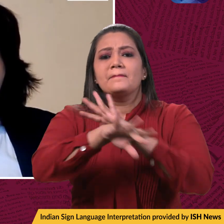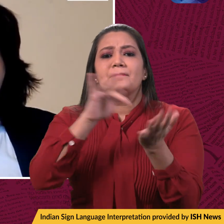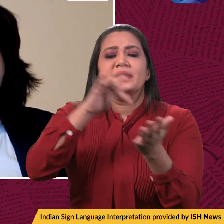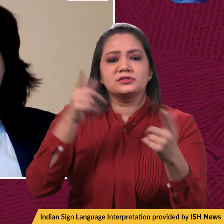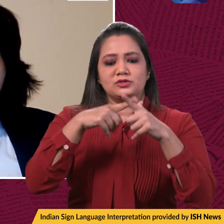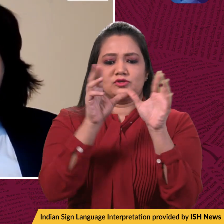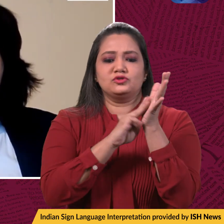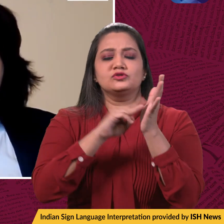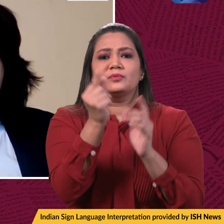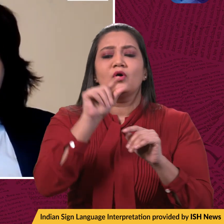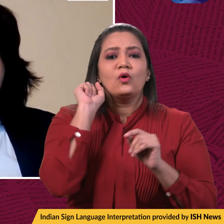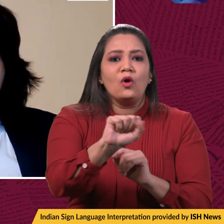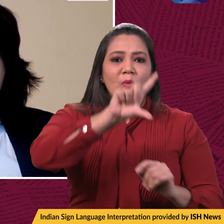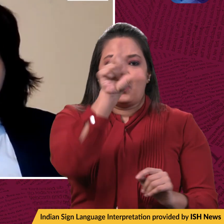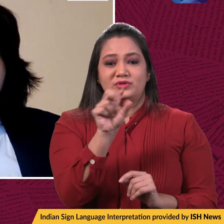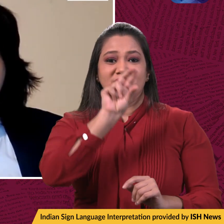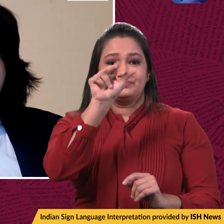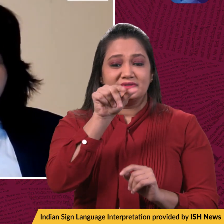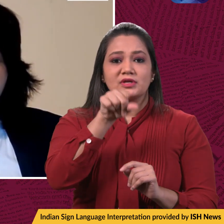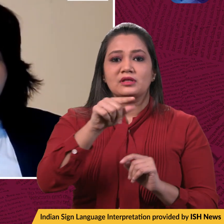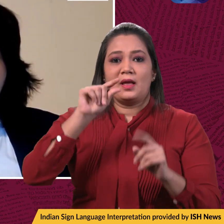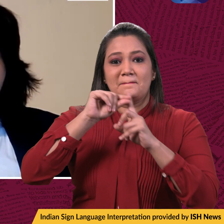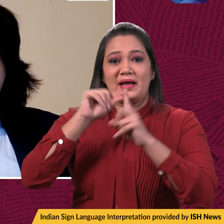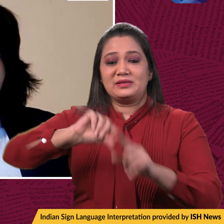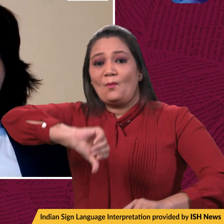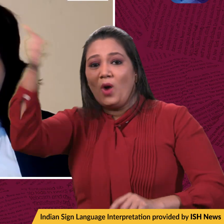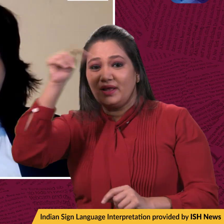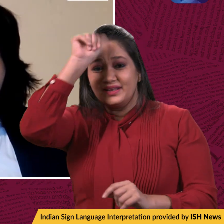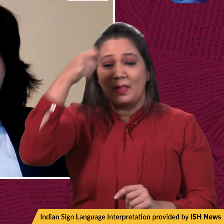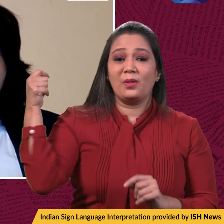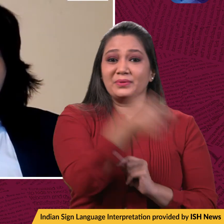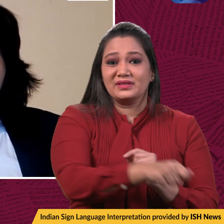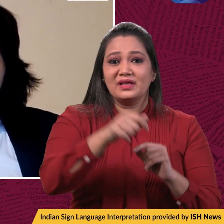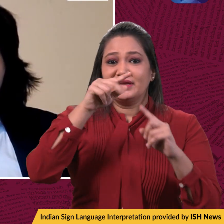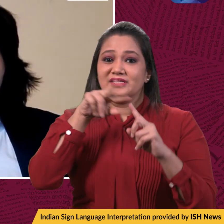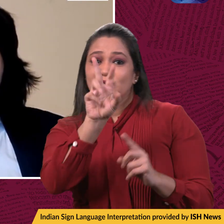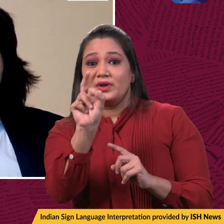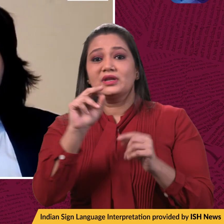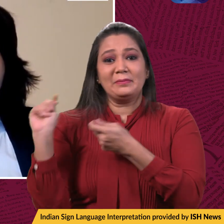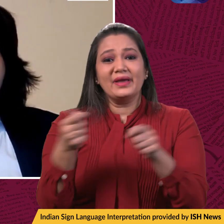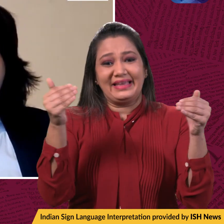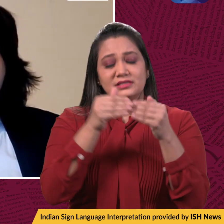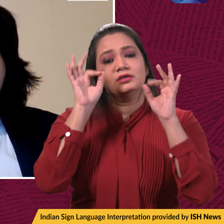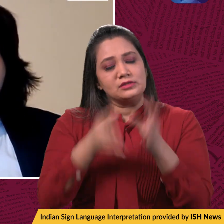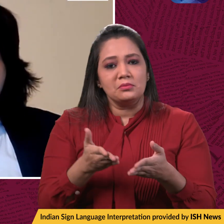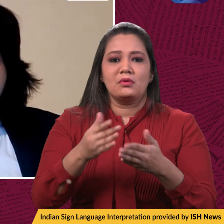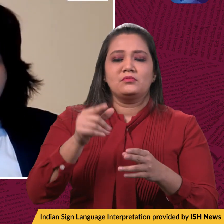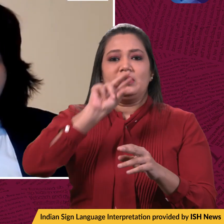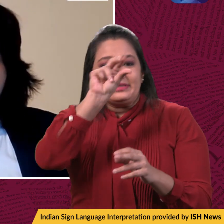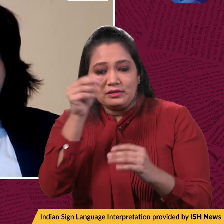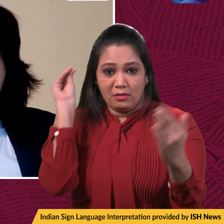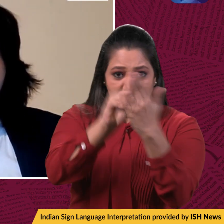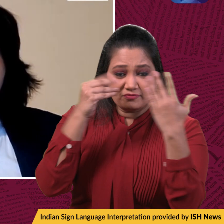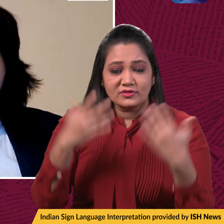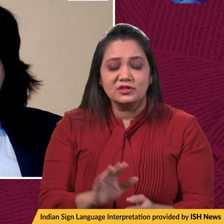allegedly uploading a WhatsApp status celebrating Pakistan's win over India in the T20 World Cup match on